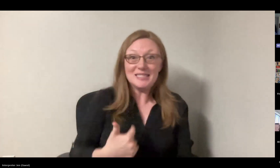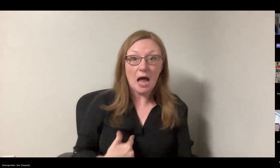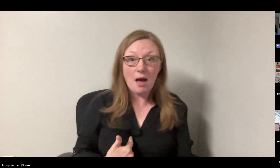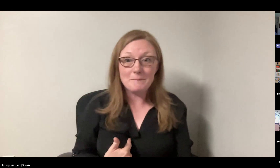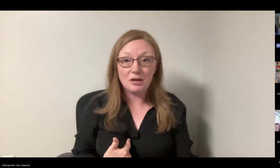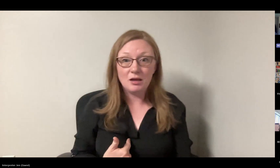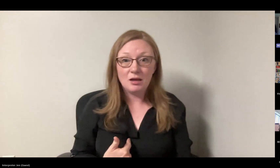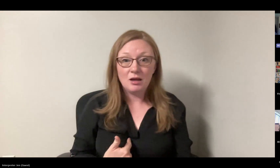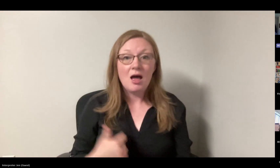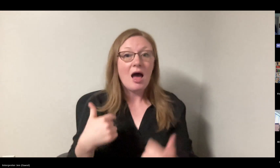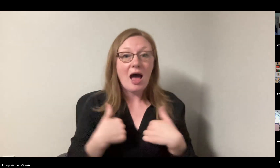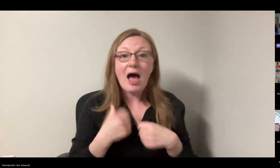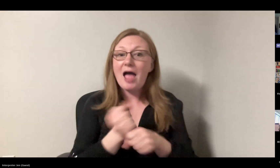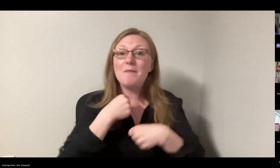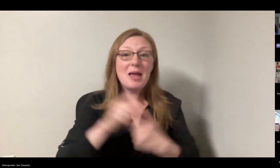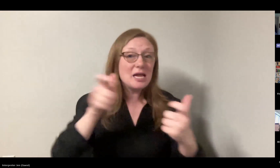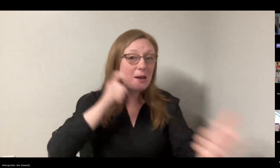lot. I have made,